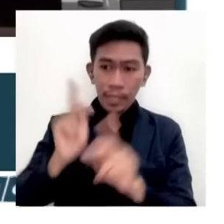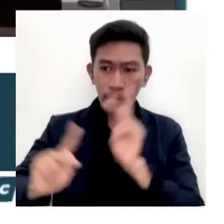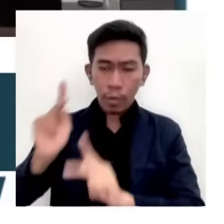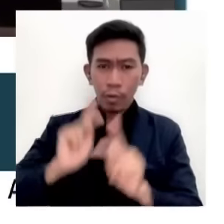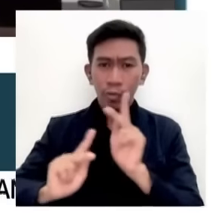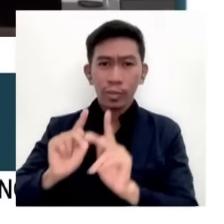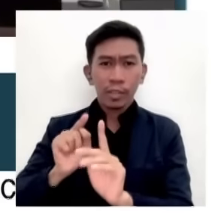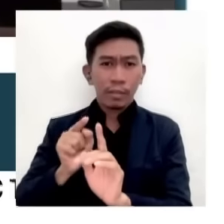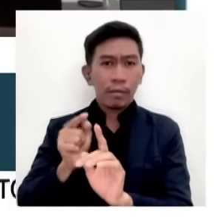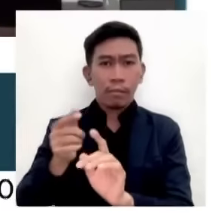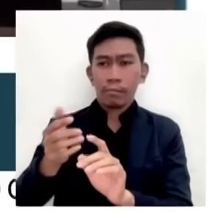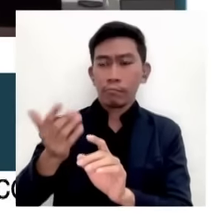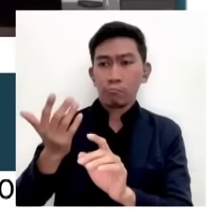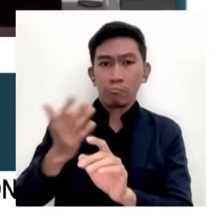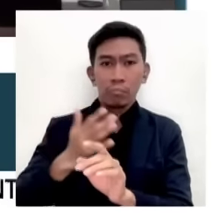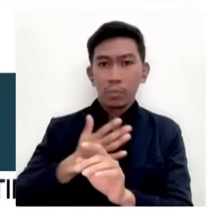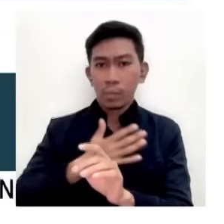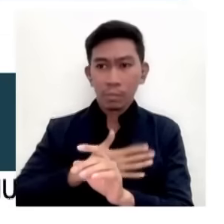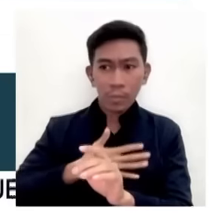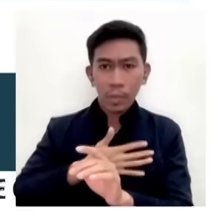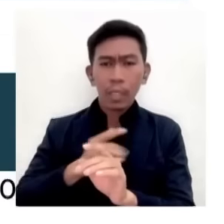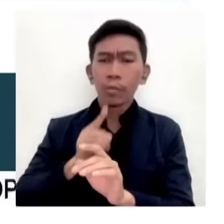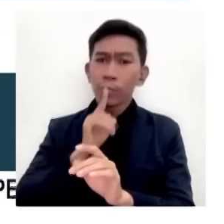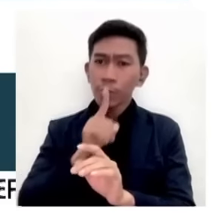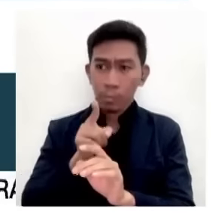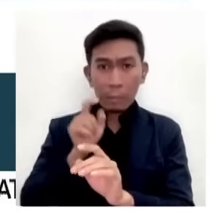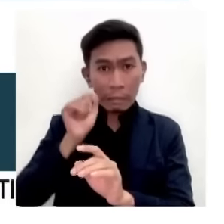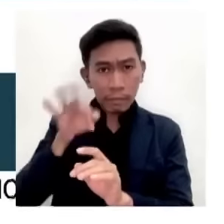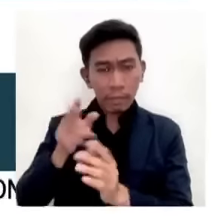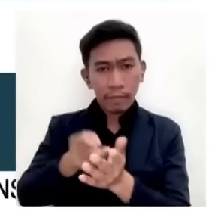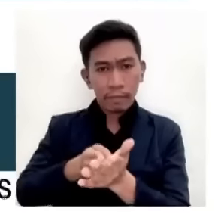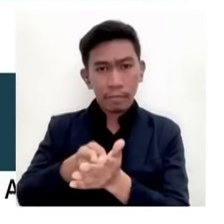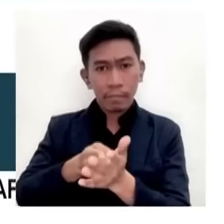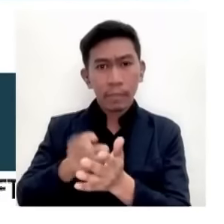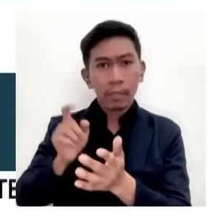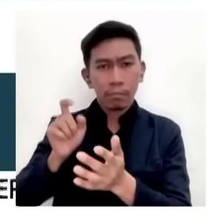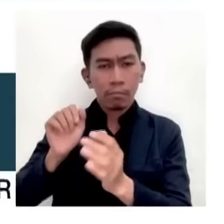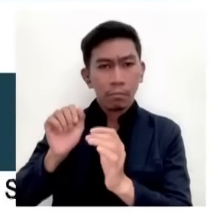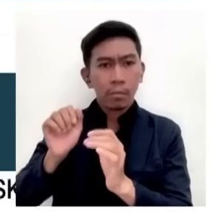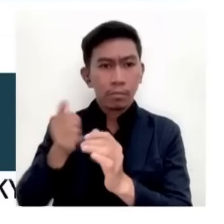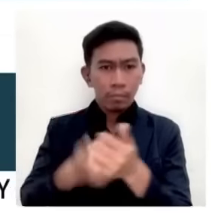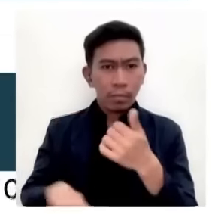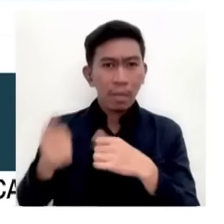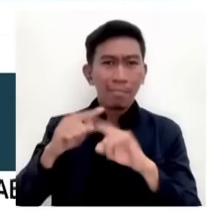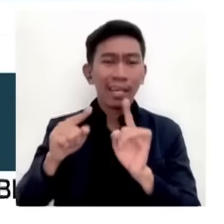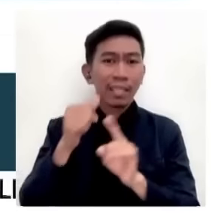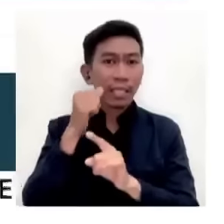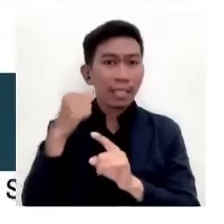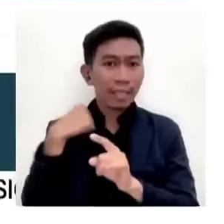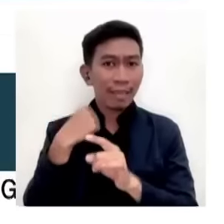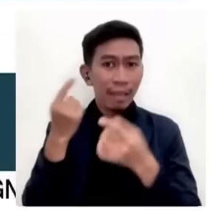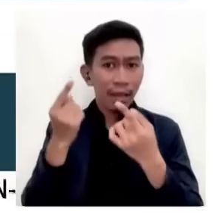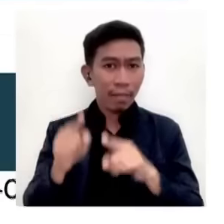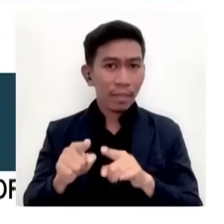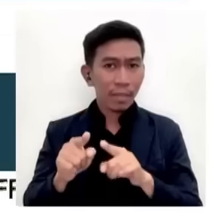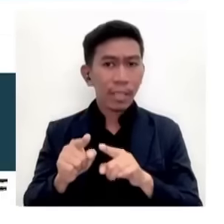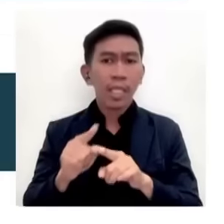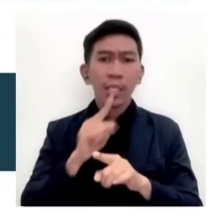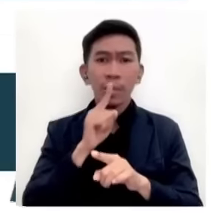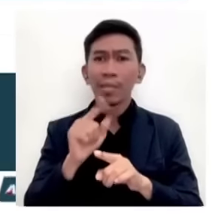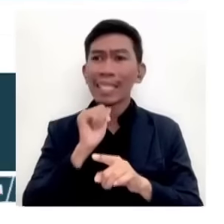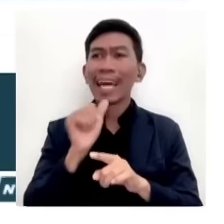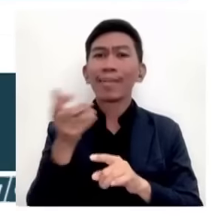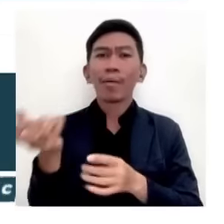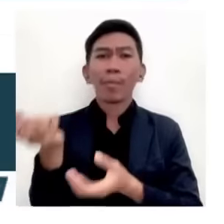But we all know for a fact now, based on what really happened yesterday, that it's not really a people's initiative,